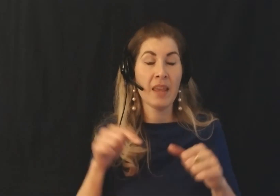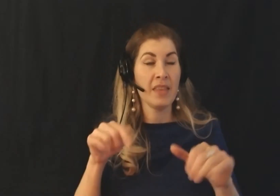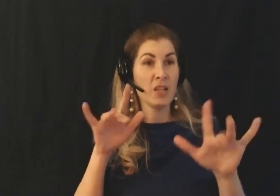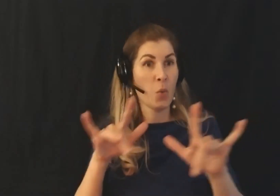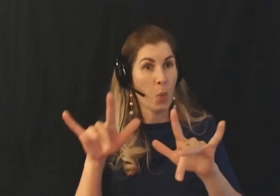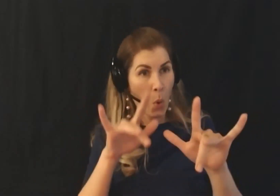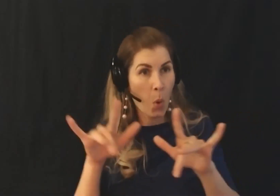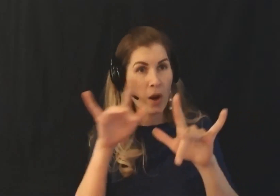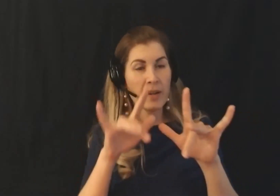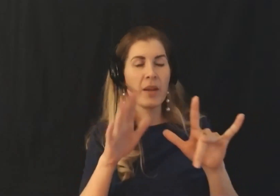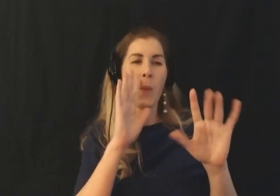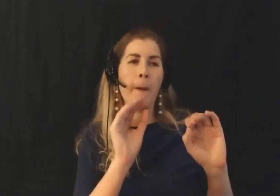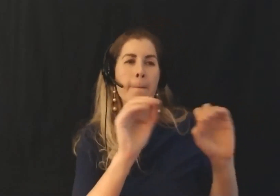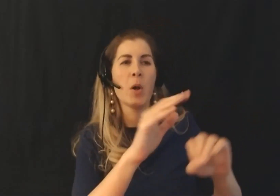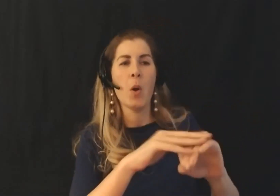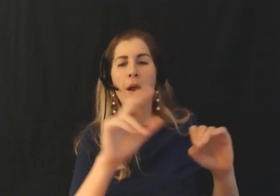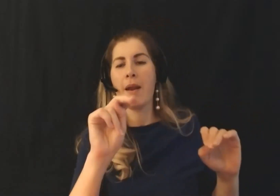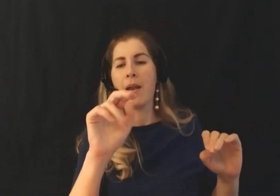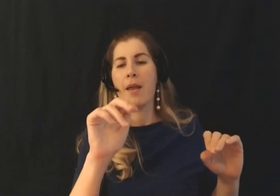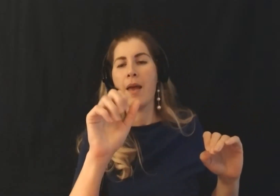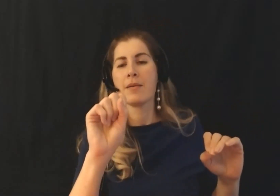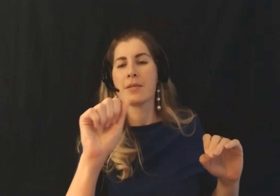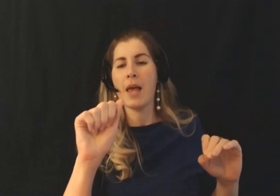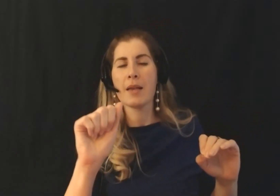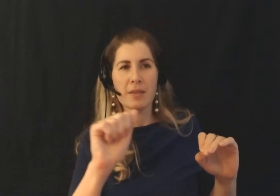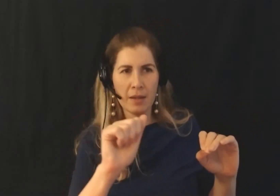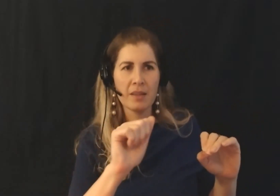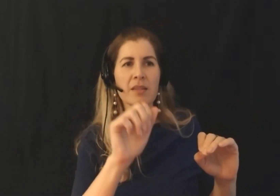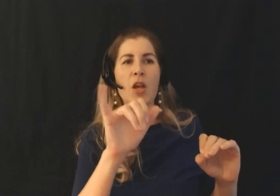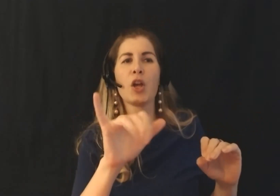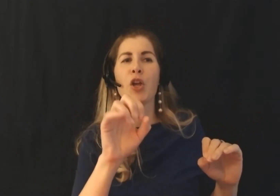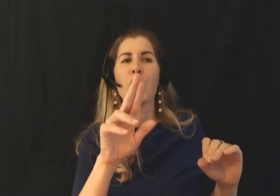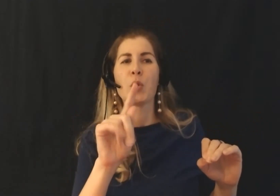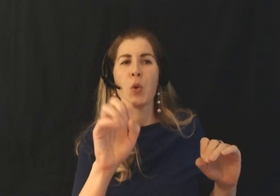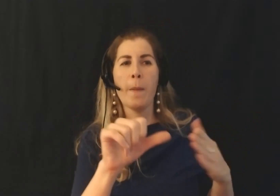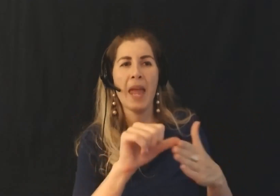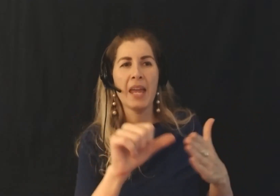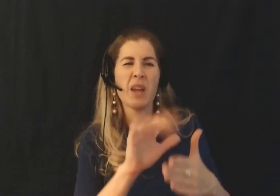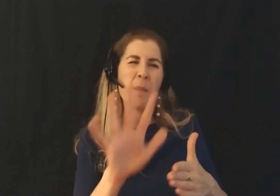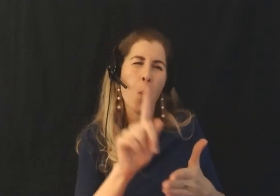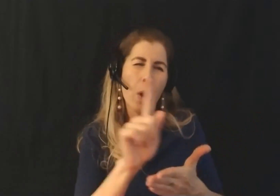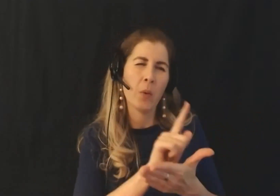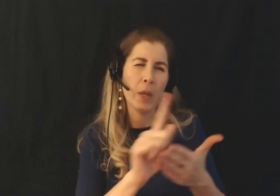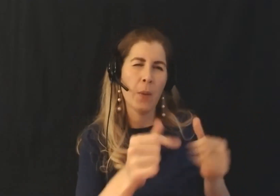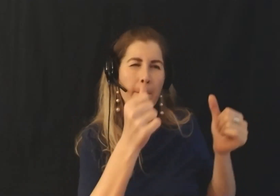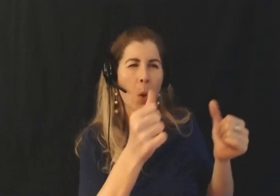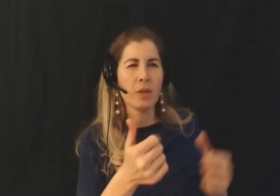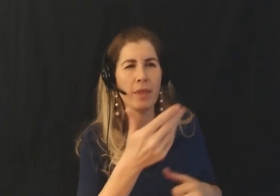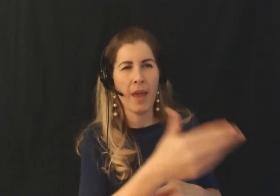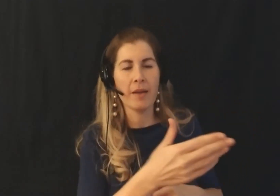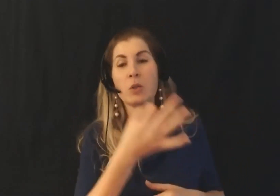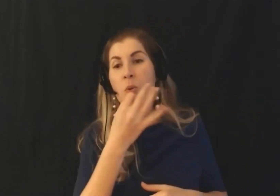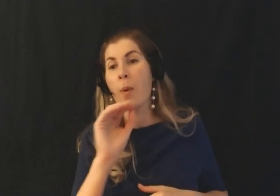and others will be available on NASA's YouTube page within the week. Look to the chat in just a moment. I'm going to pop in the link for the